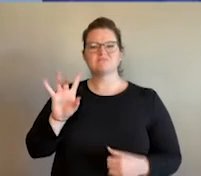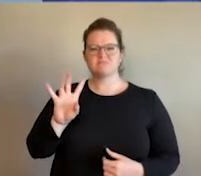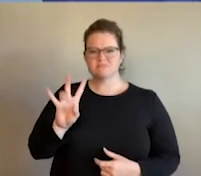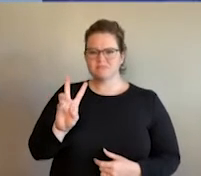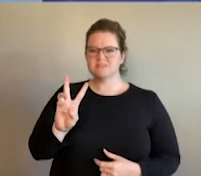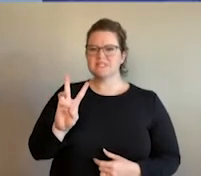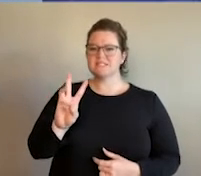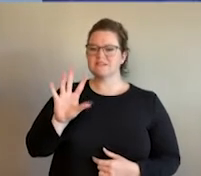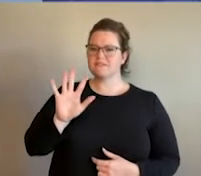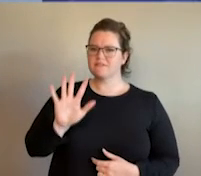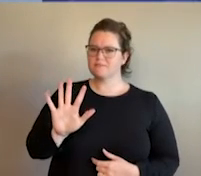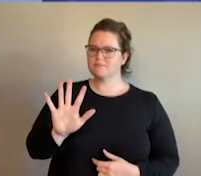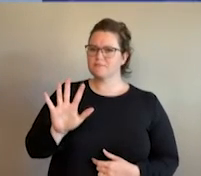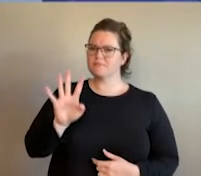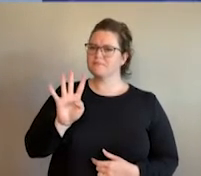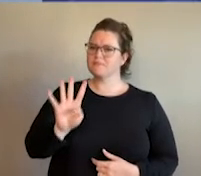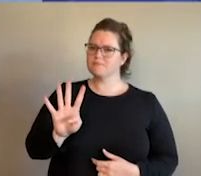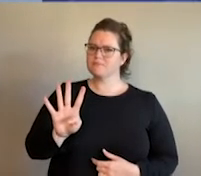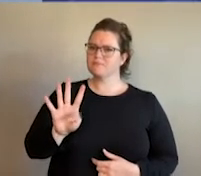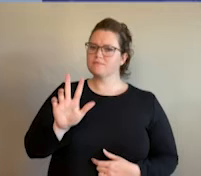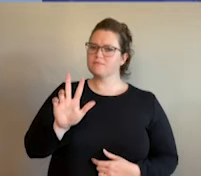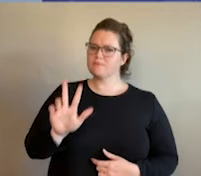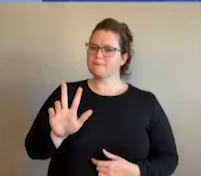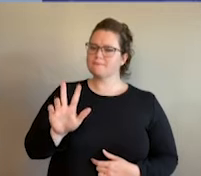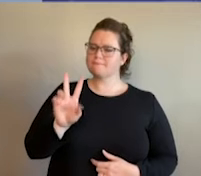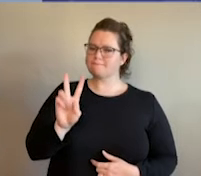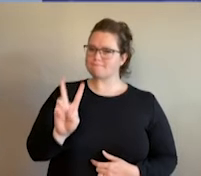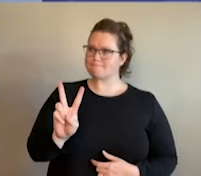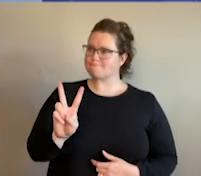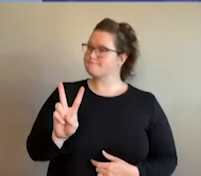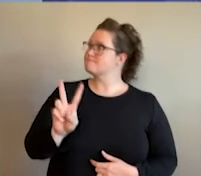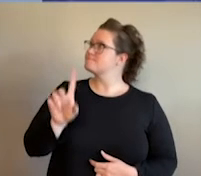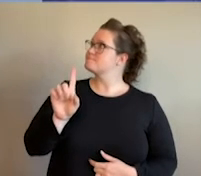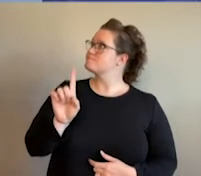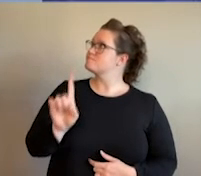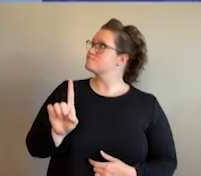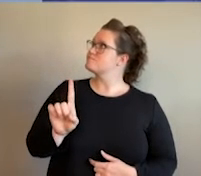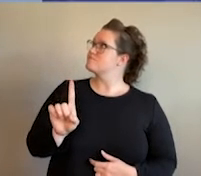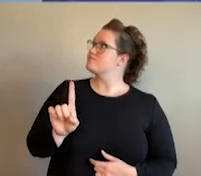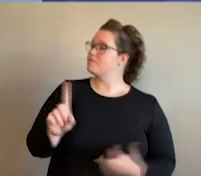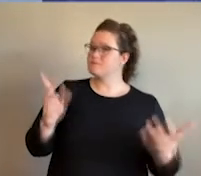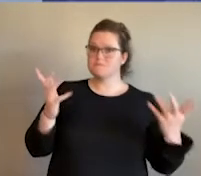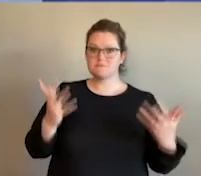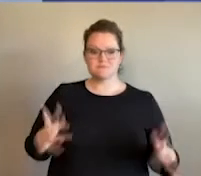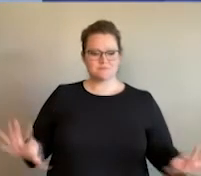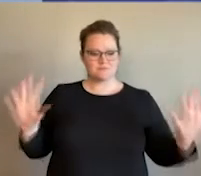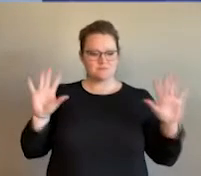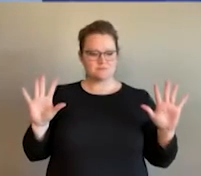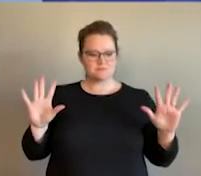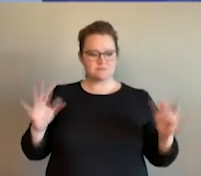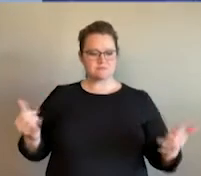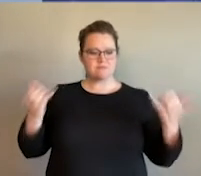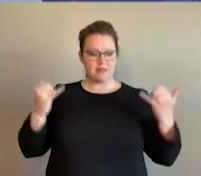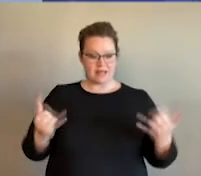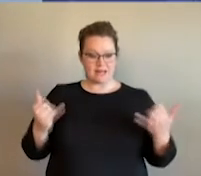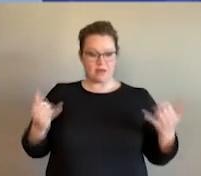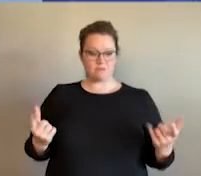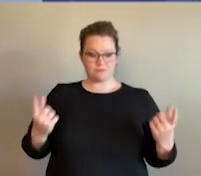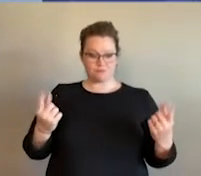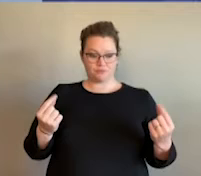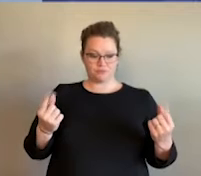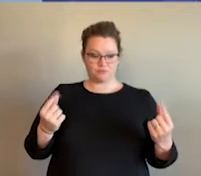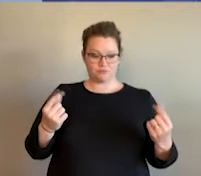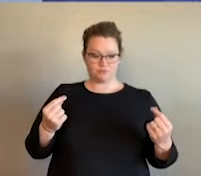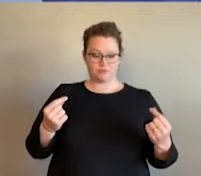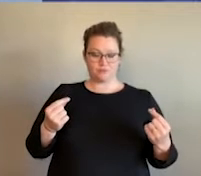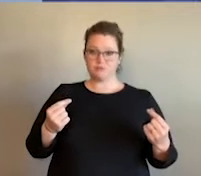6, 5, 4, 3, 2, 1. Next thing we're going to do is we're going to do